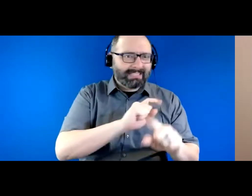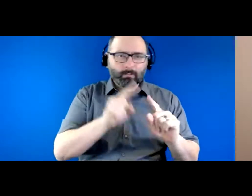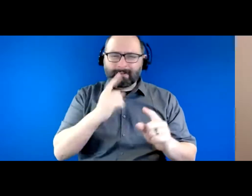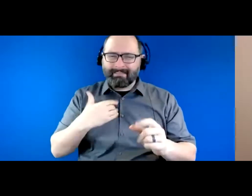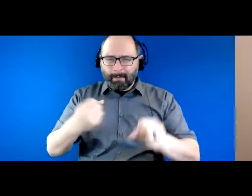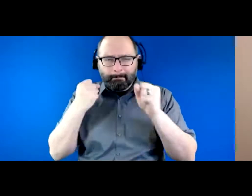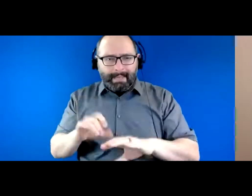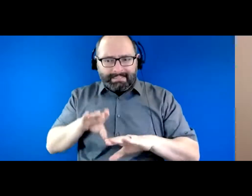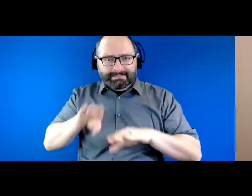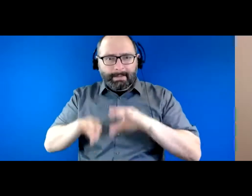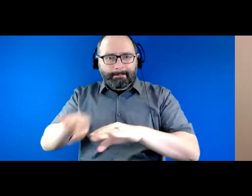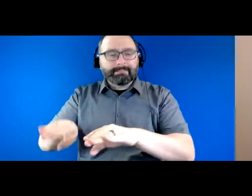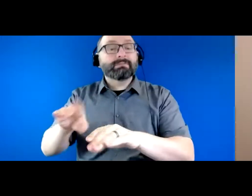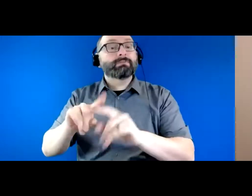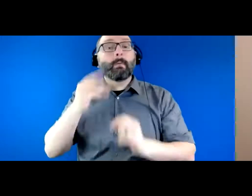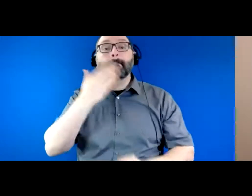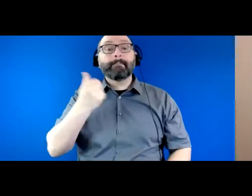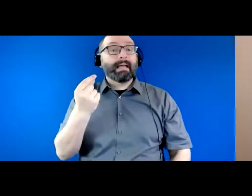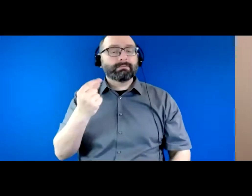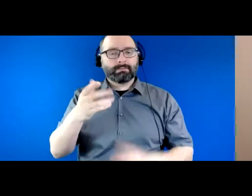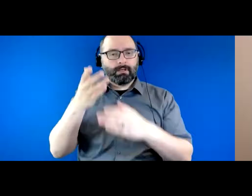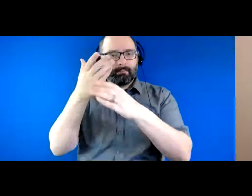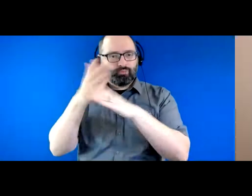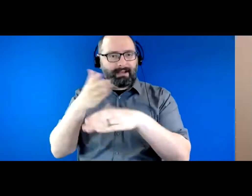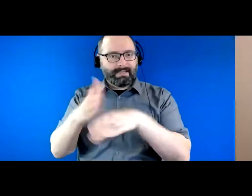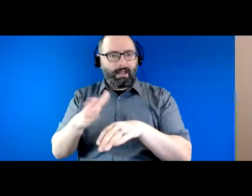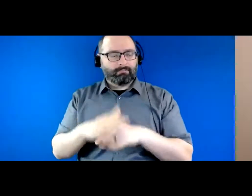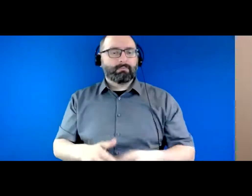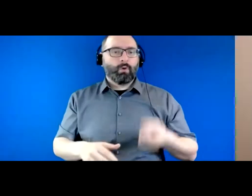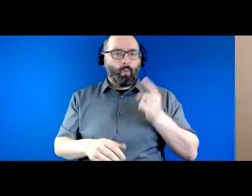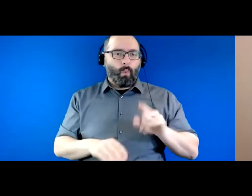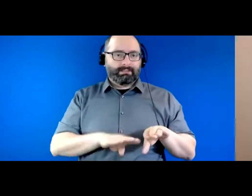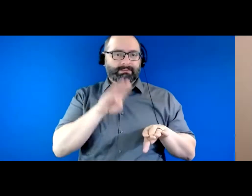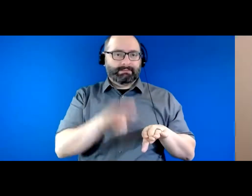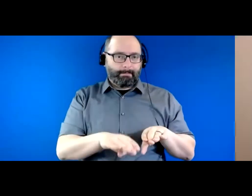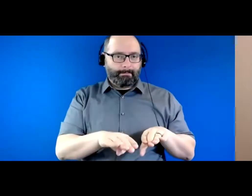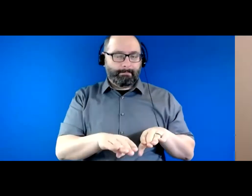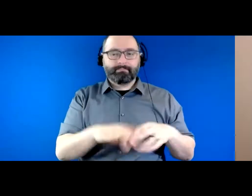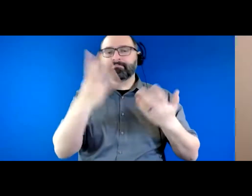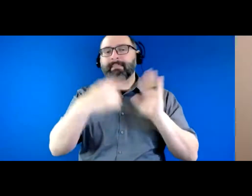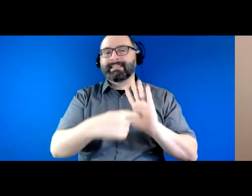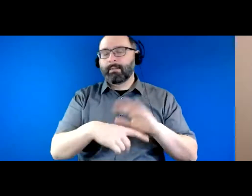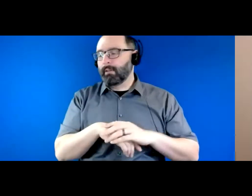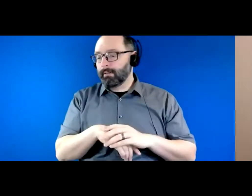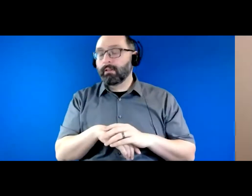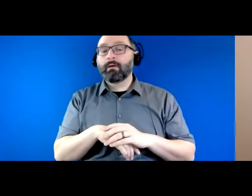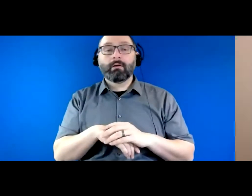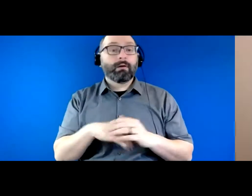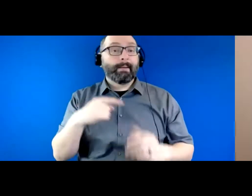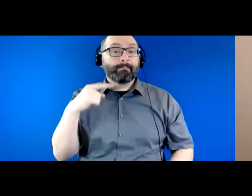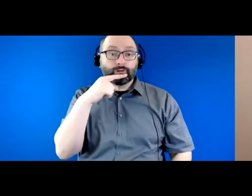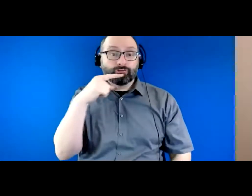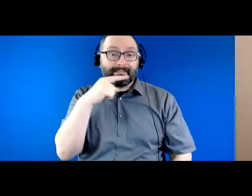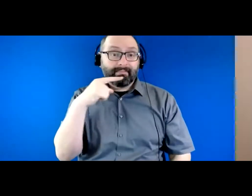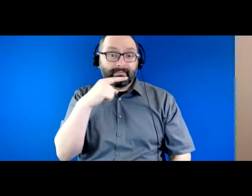thing you can do is really break down components of a task to one step at a time. So for example, even something as basic as brushing your